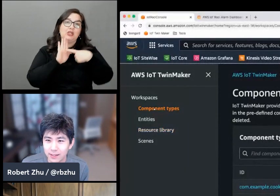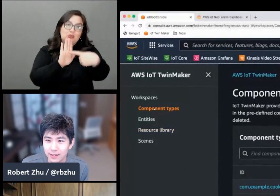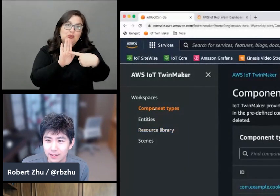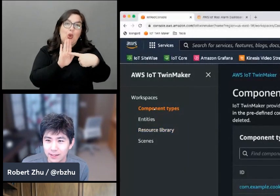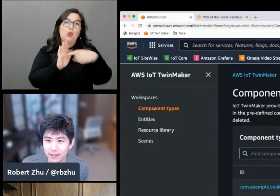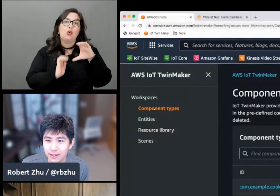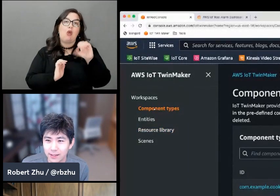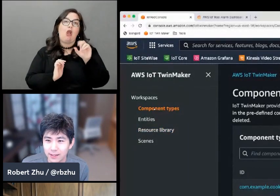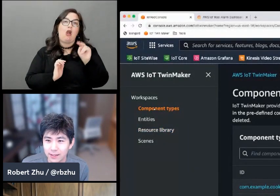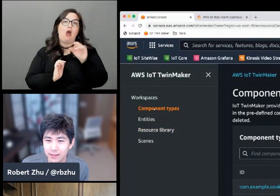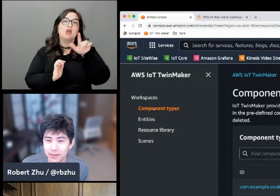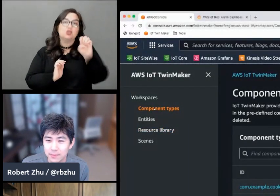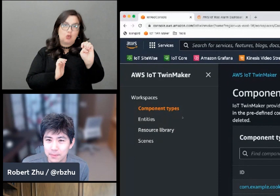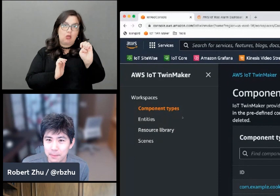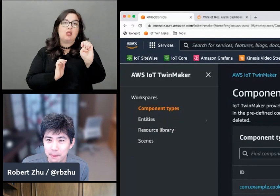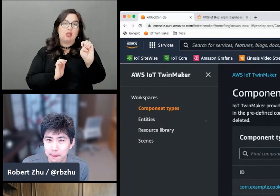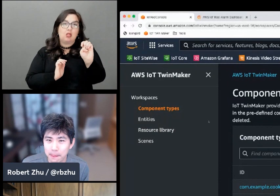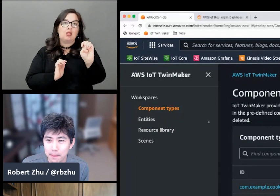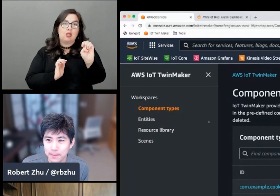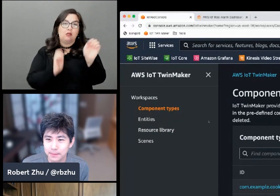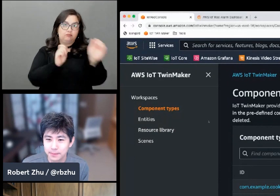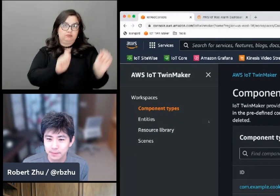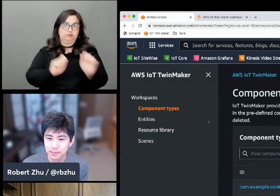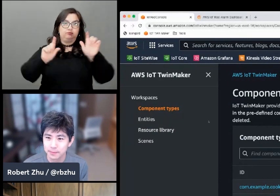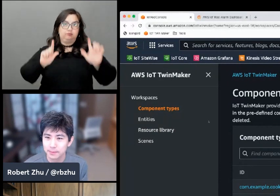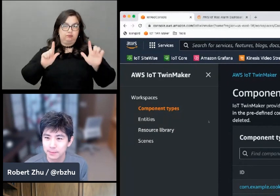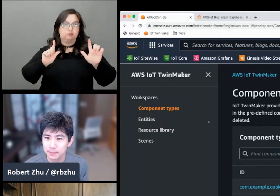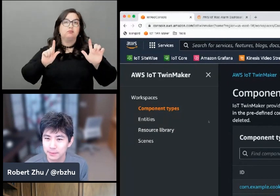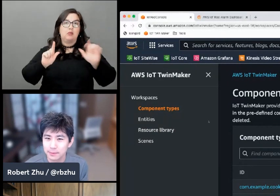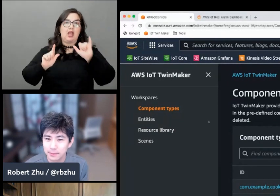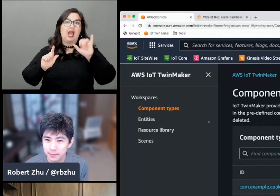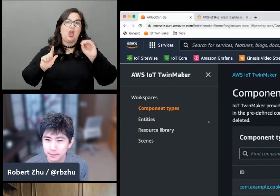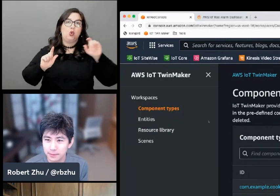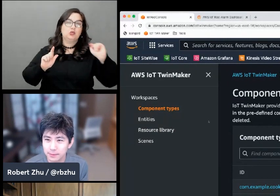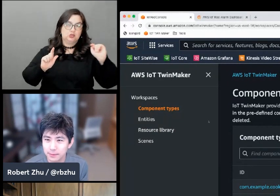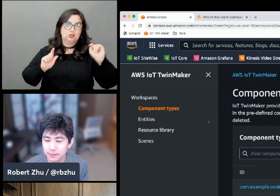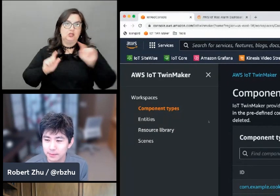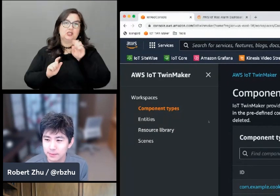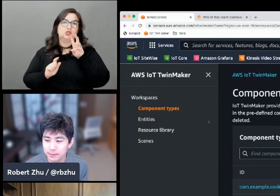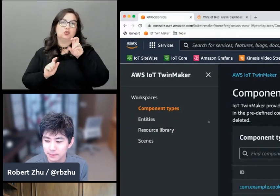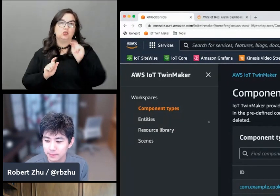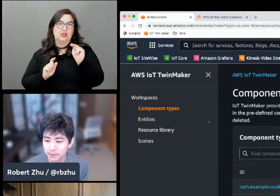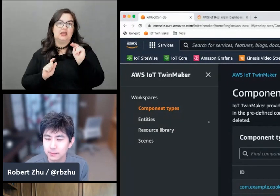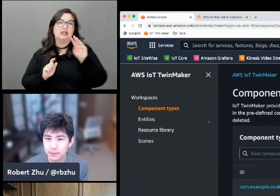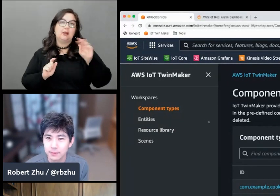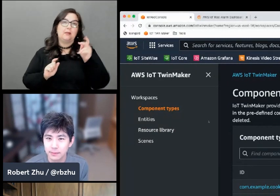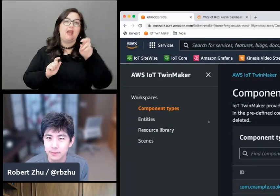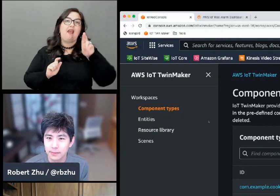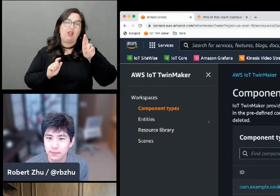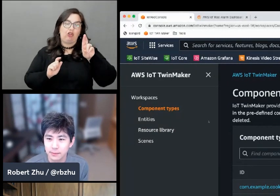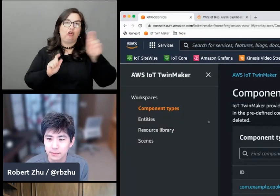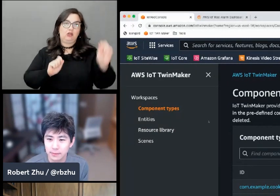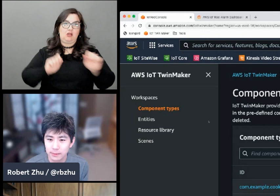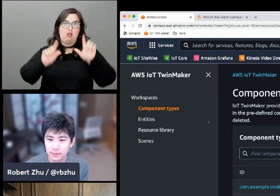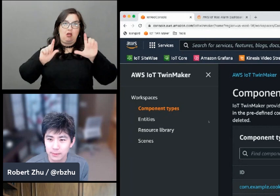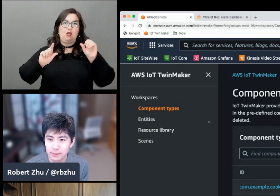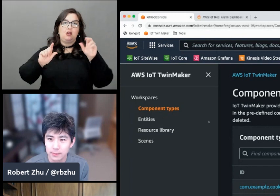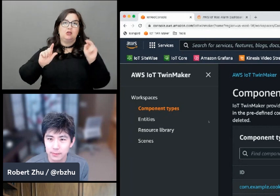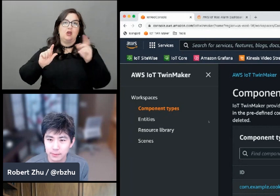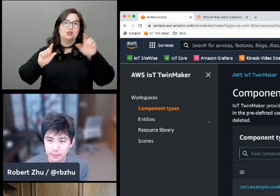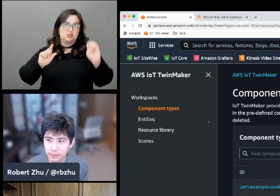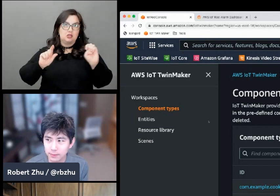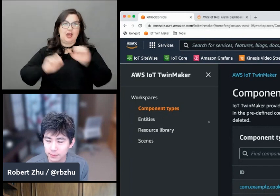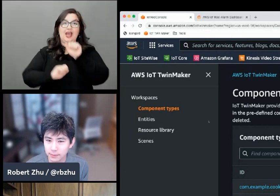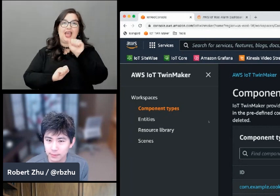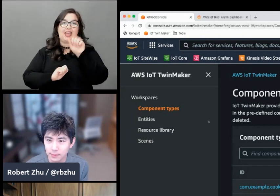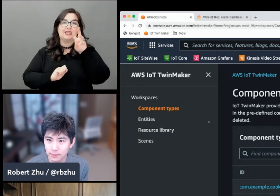console. And so this is IoT TwinMaker Console. You get that from just the AWS console,